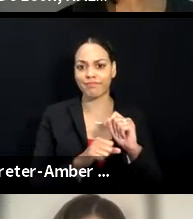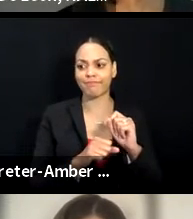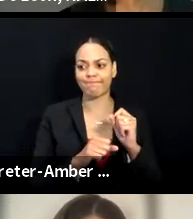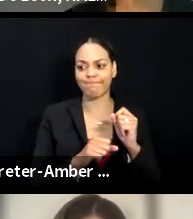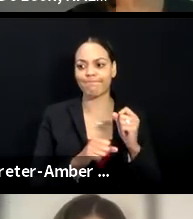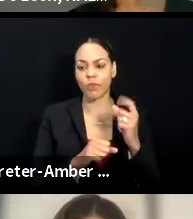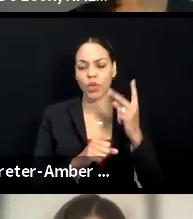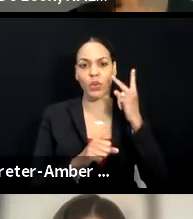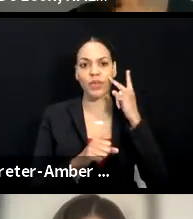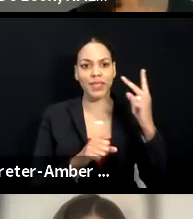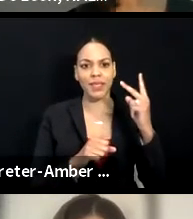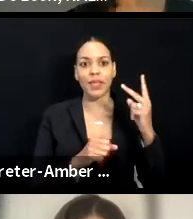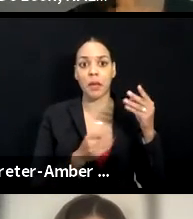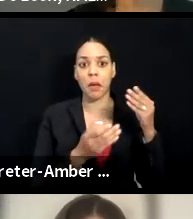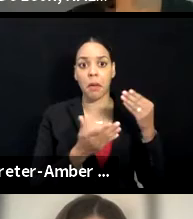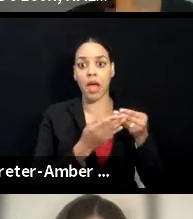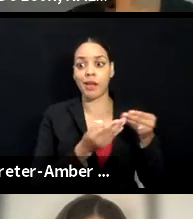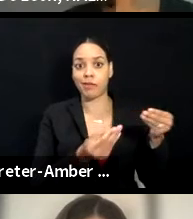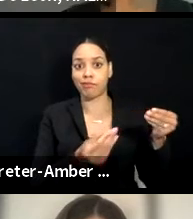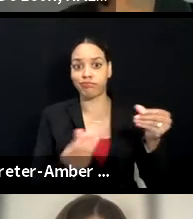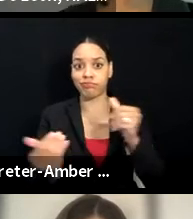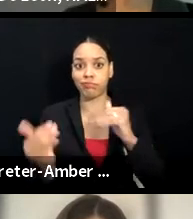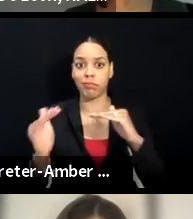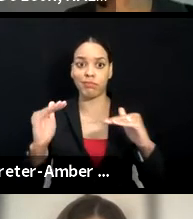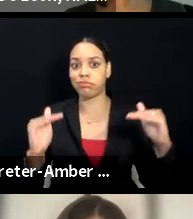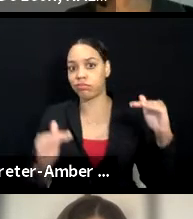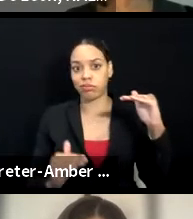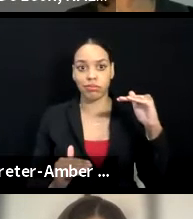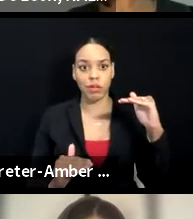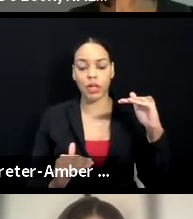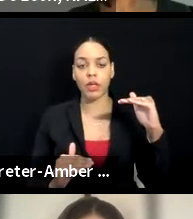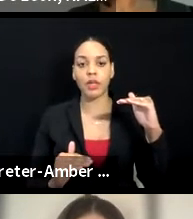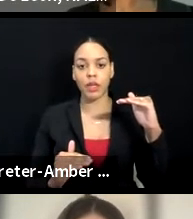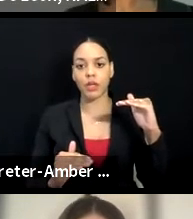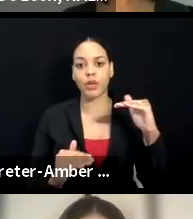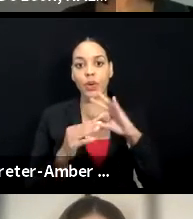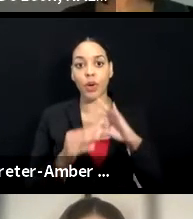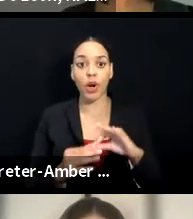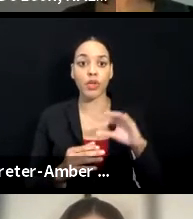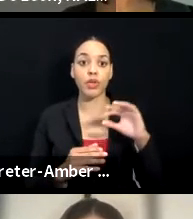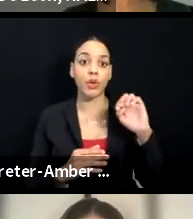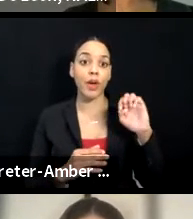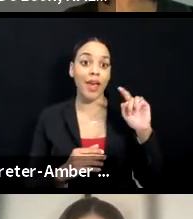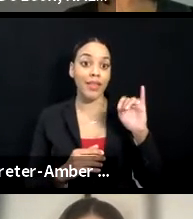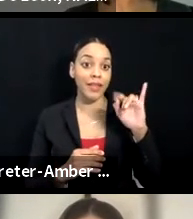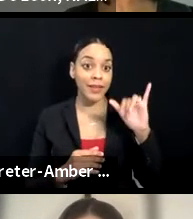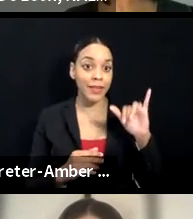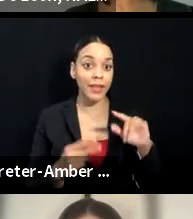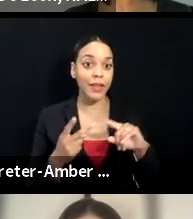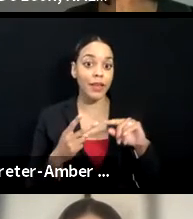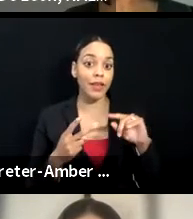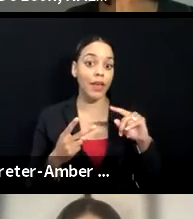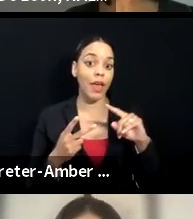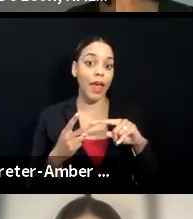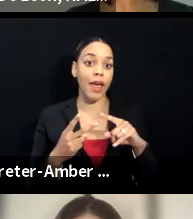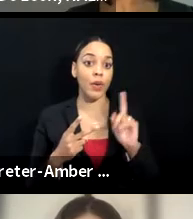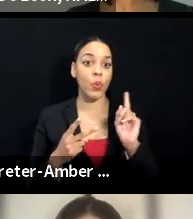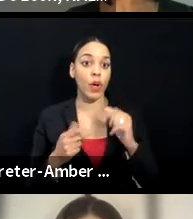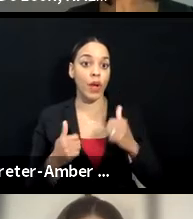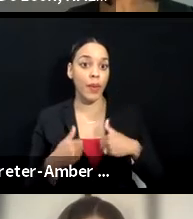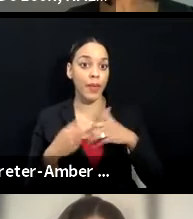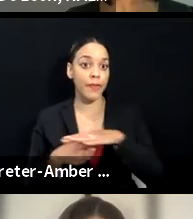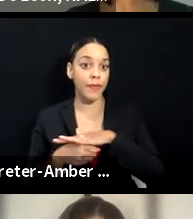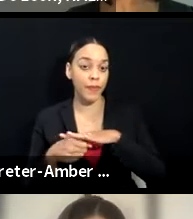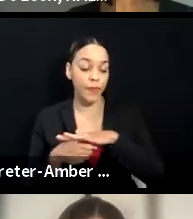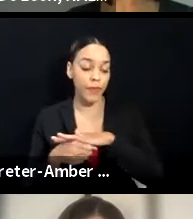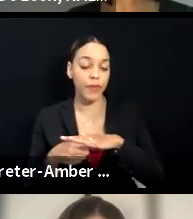in an inequitable way in regards to both the ethnicity of the artist and the region of the country where we're talking about. And I